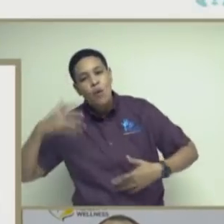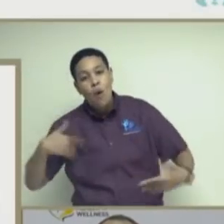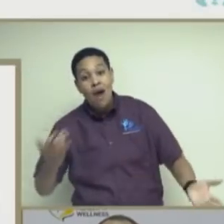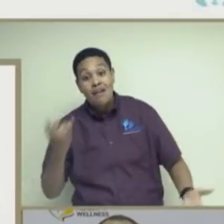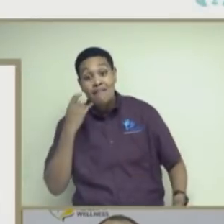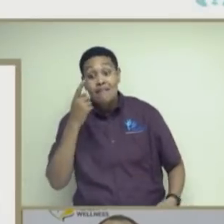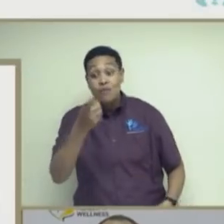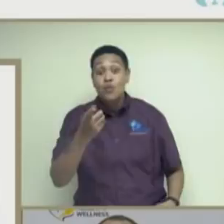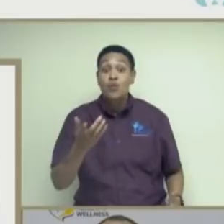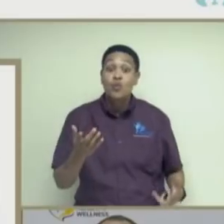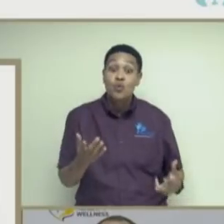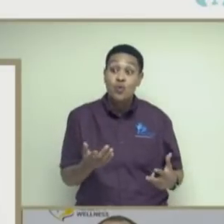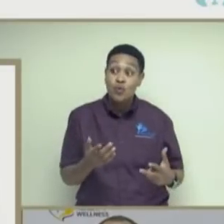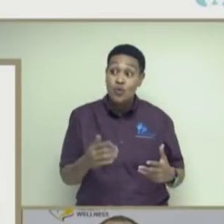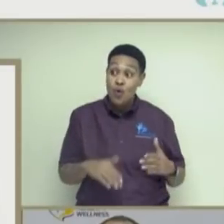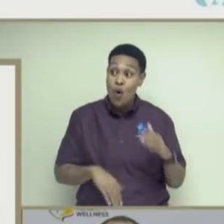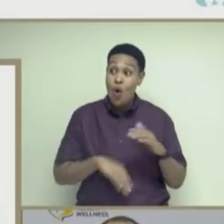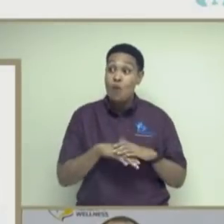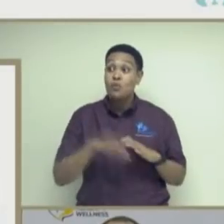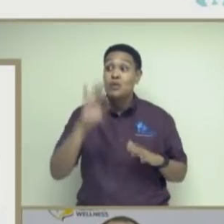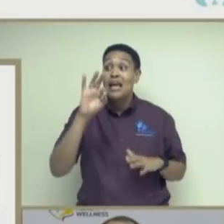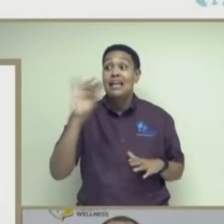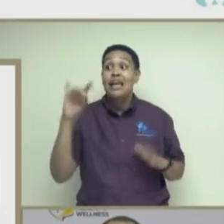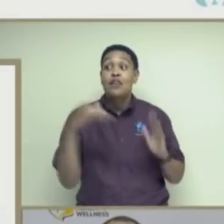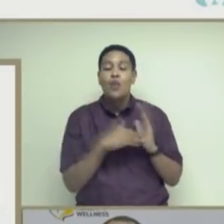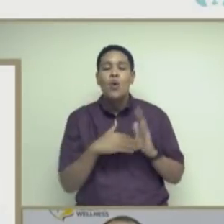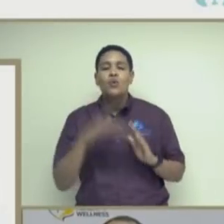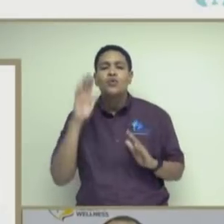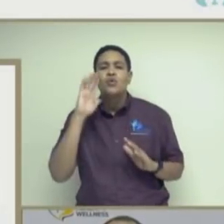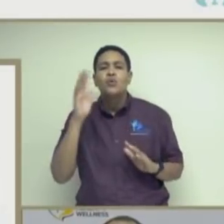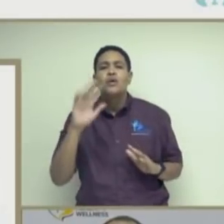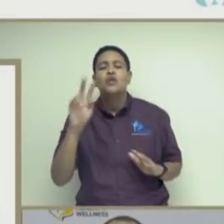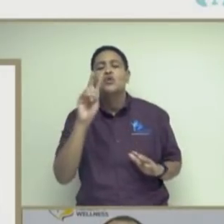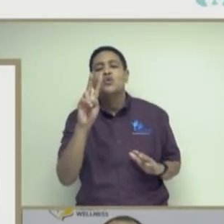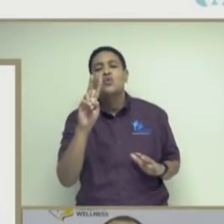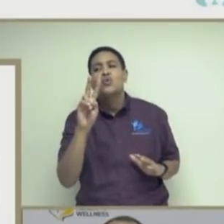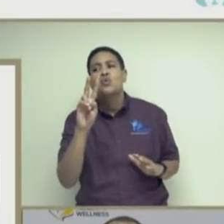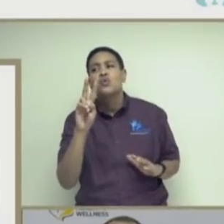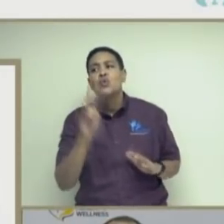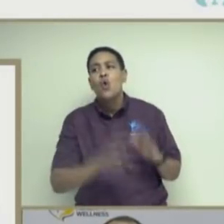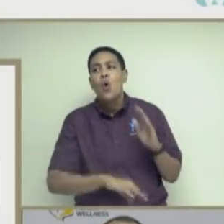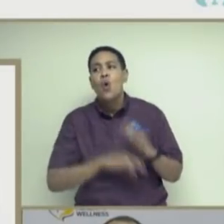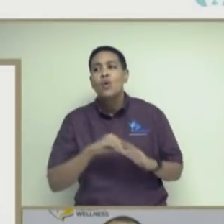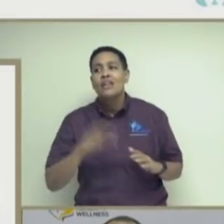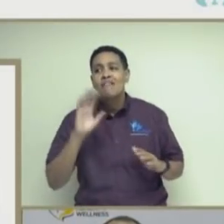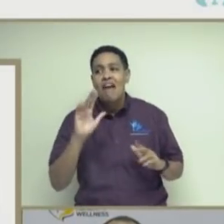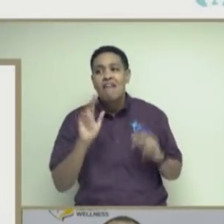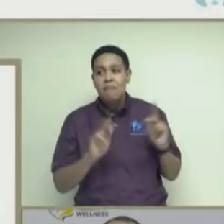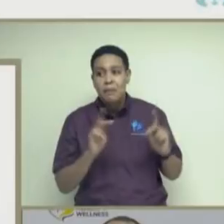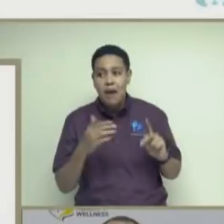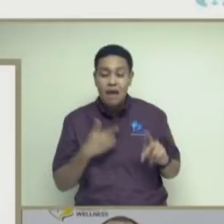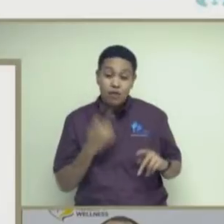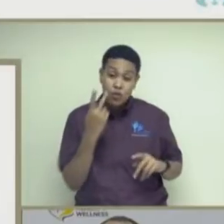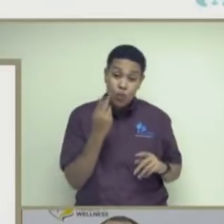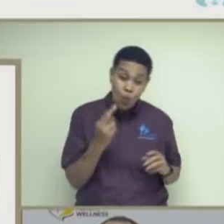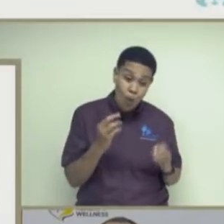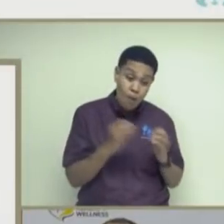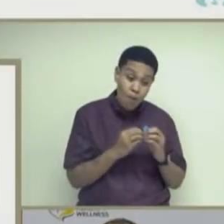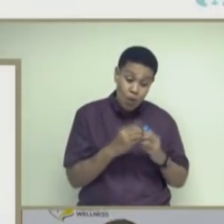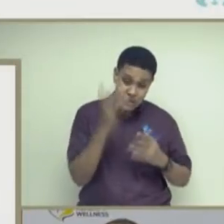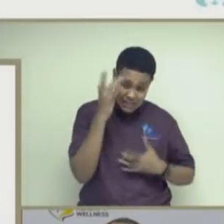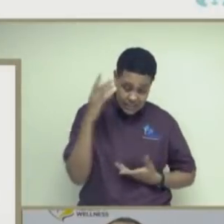you opt to the 98,000, it would be 2 of 5 persons having 2 or more.